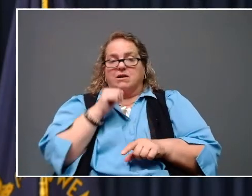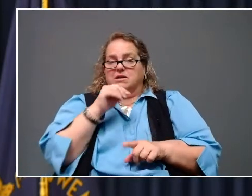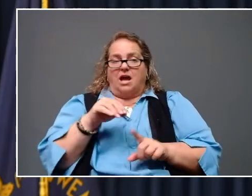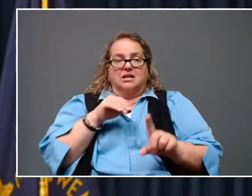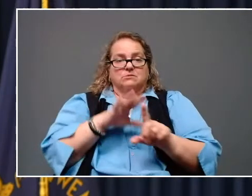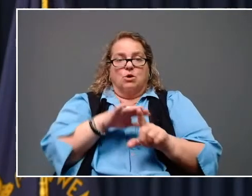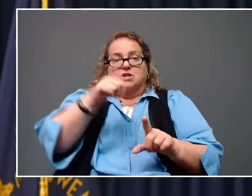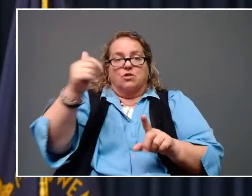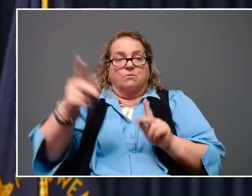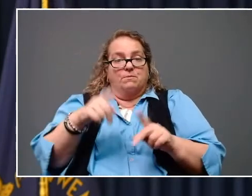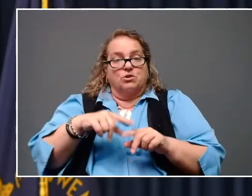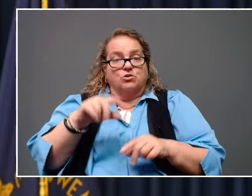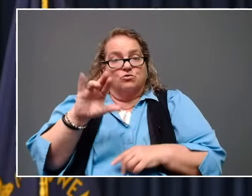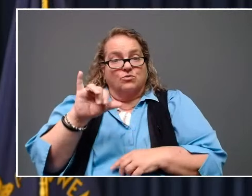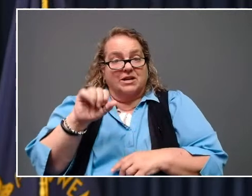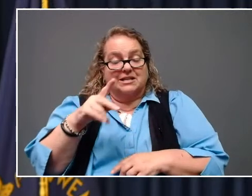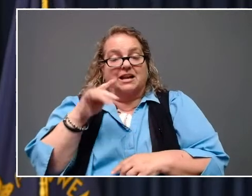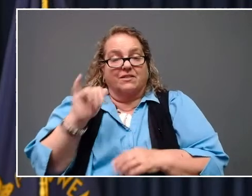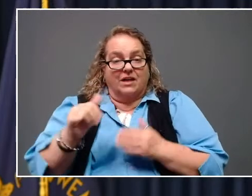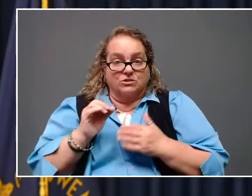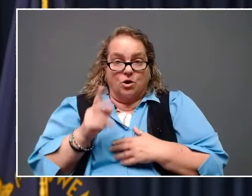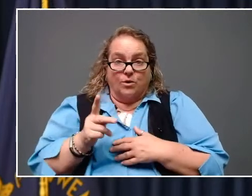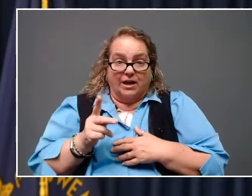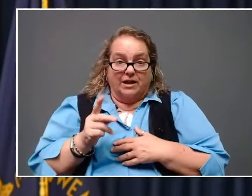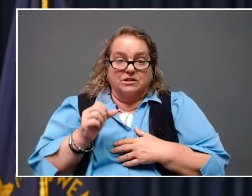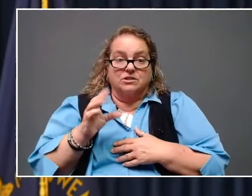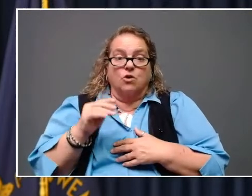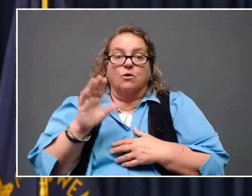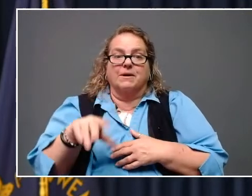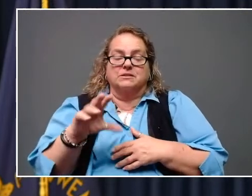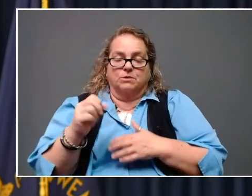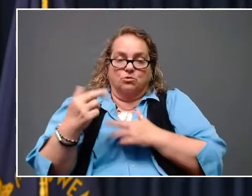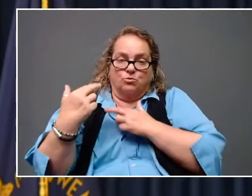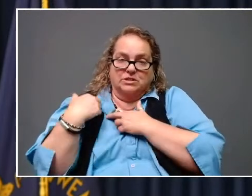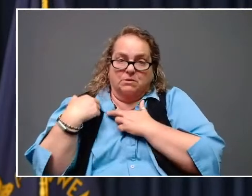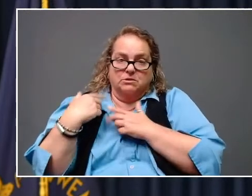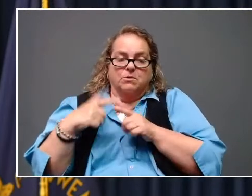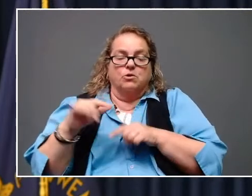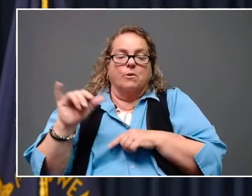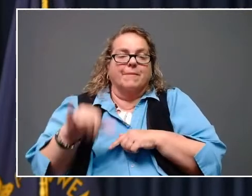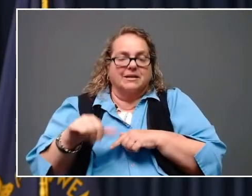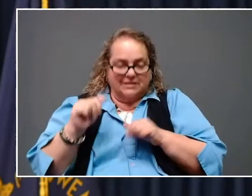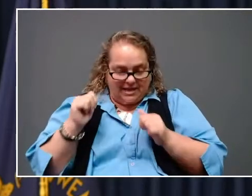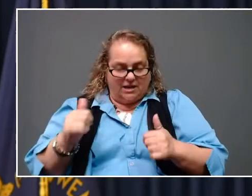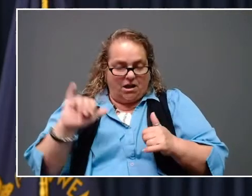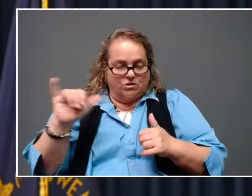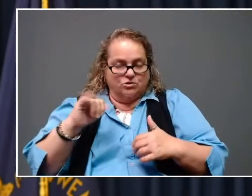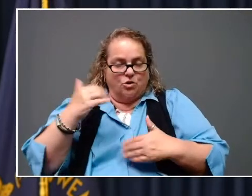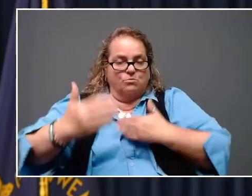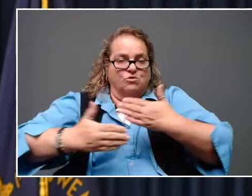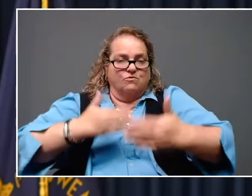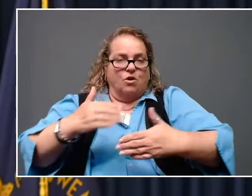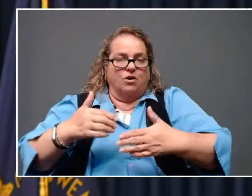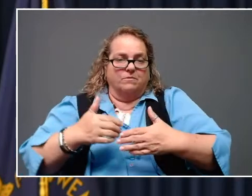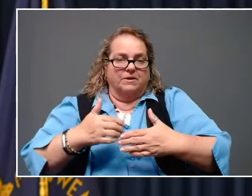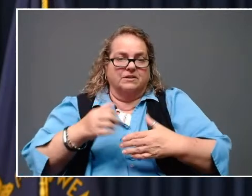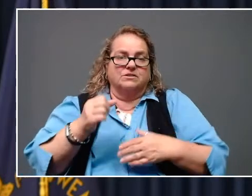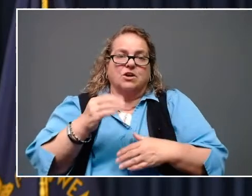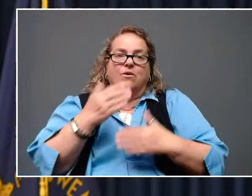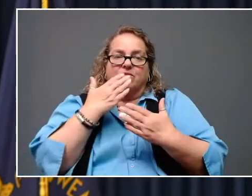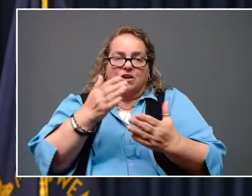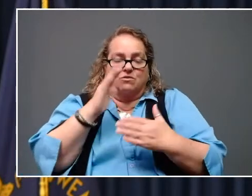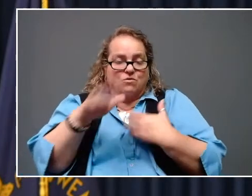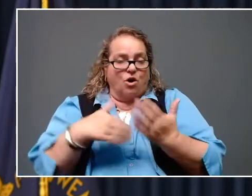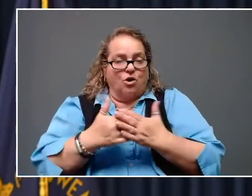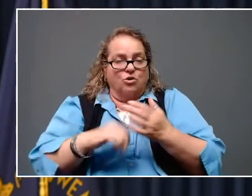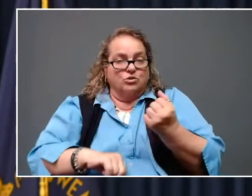risk. And that's okay. So we have to be responsible, but we also can move on in large part. So thank you for all your support and partnership